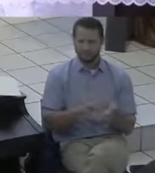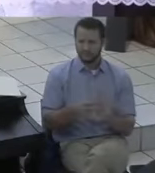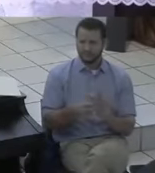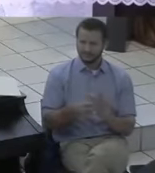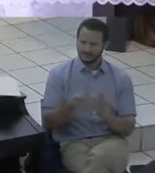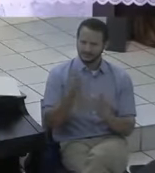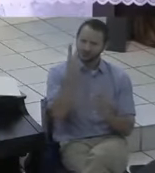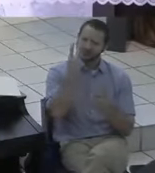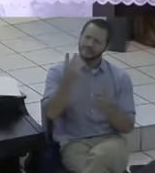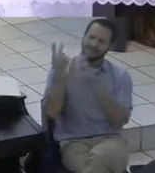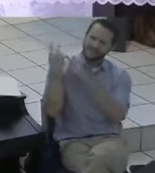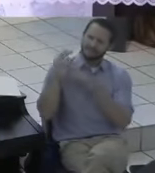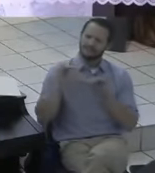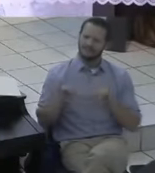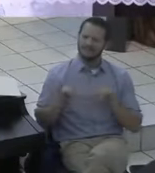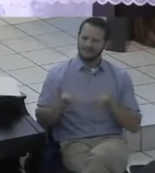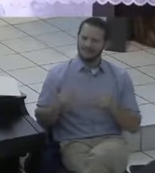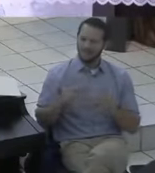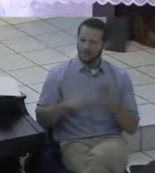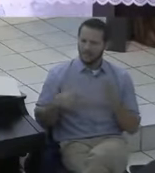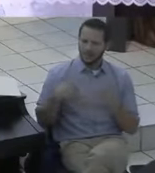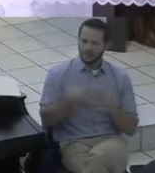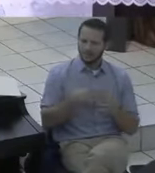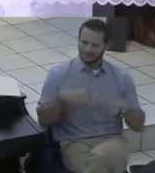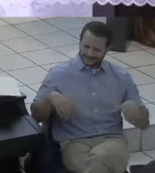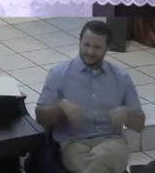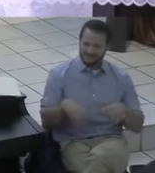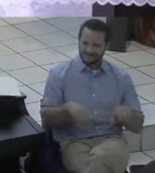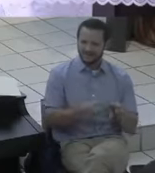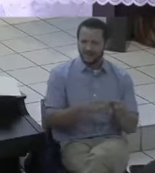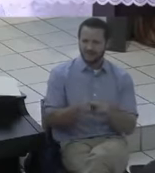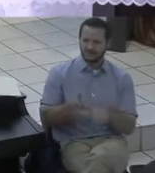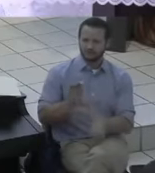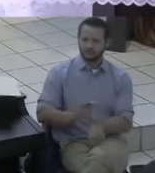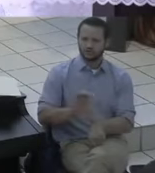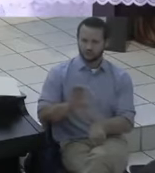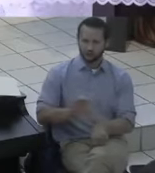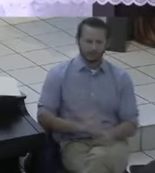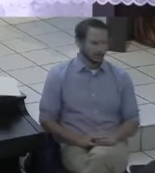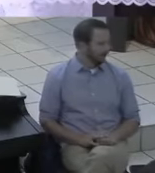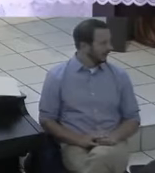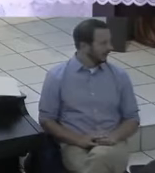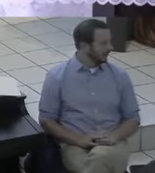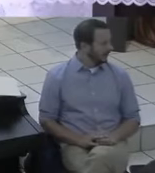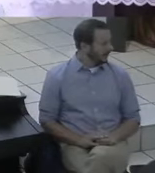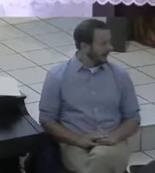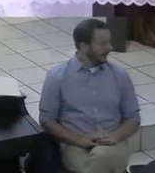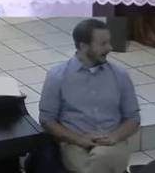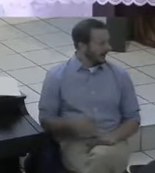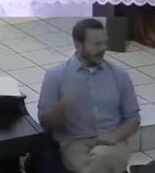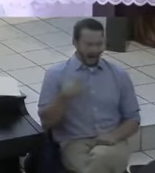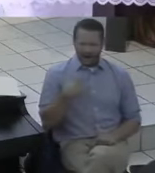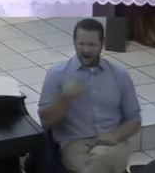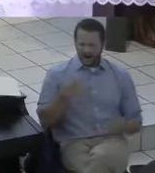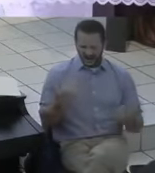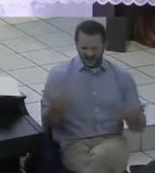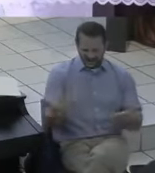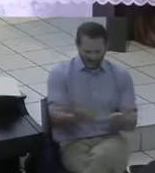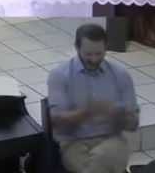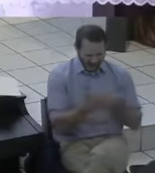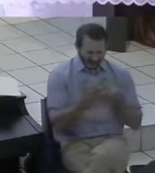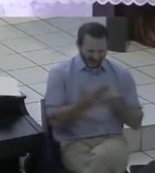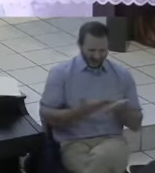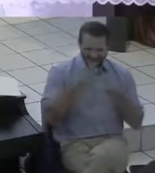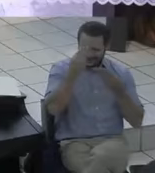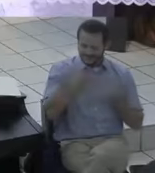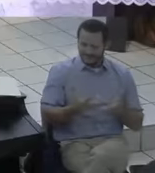to reflect on what we have accomplished as a church. And as I'm pulling together the information, this is a preview of the